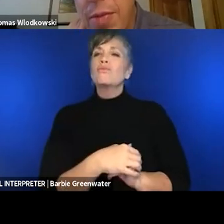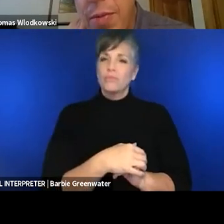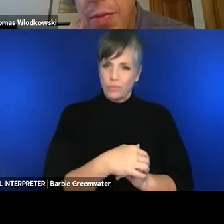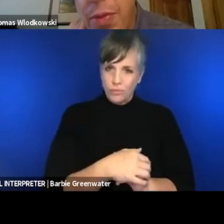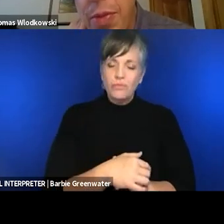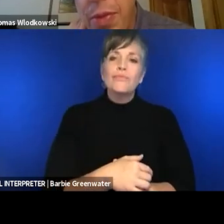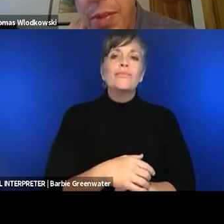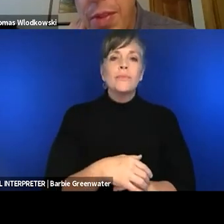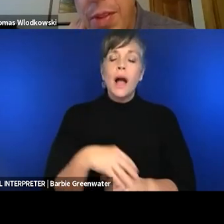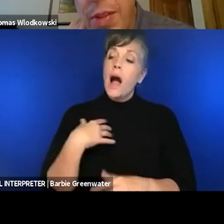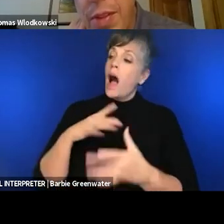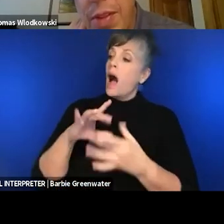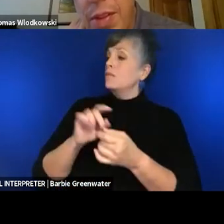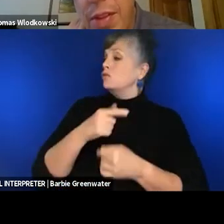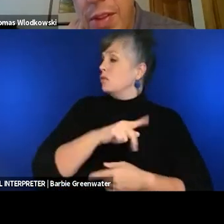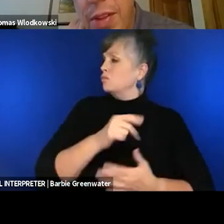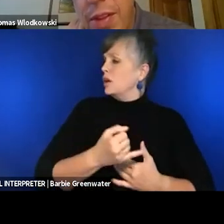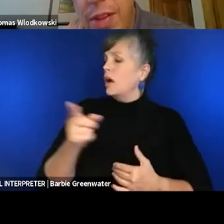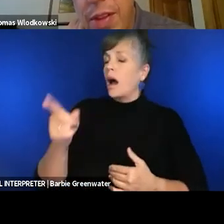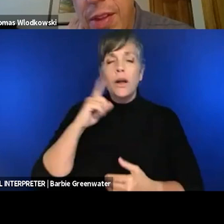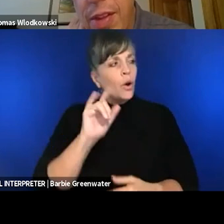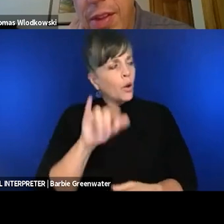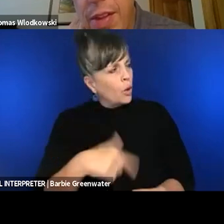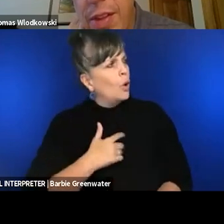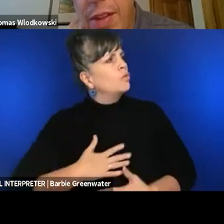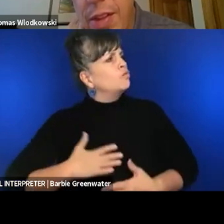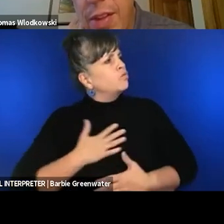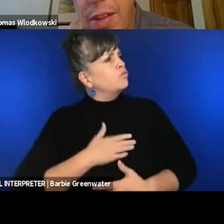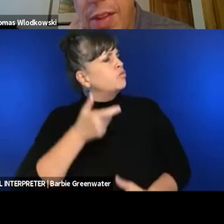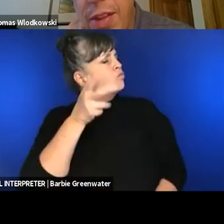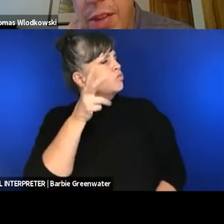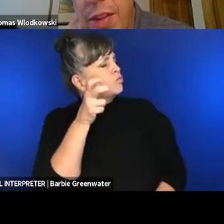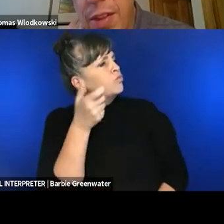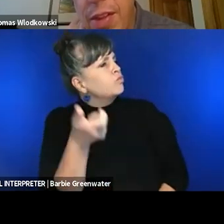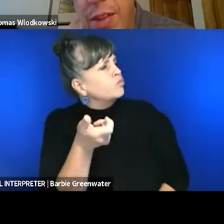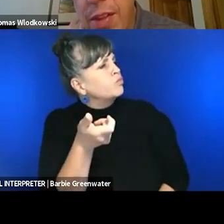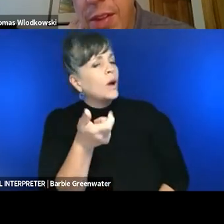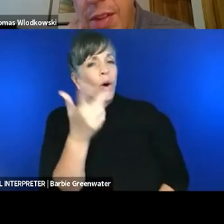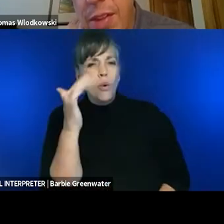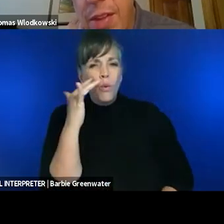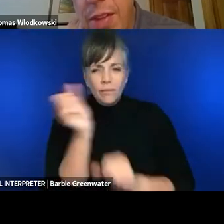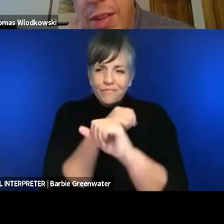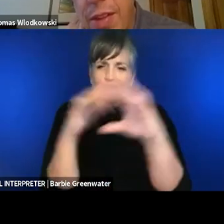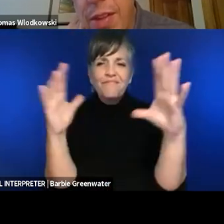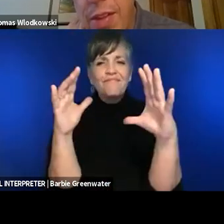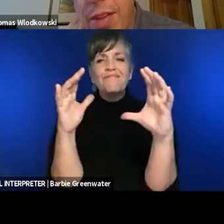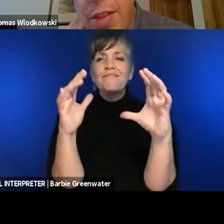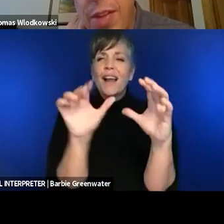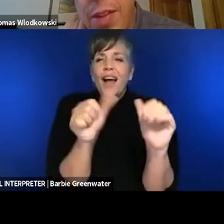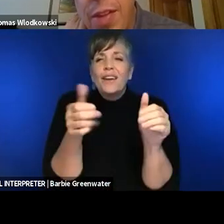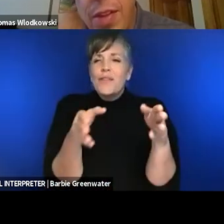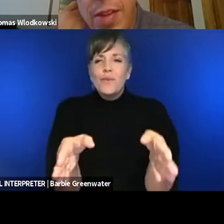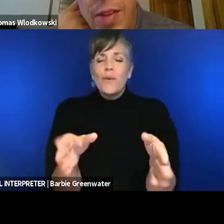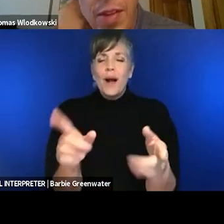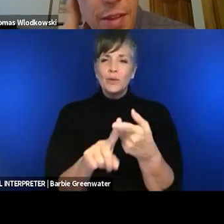projects to that they are enjoying watching with audio description because it gives them another way